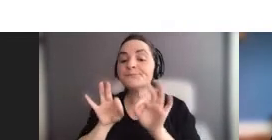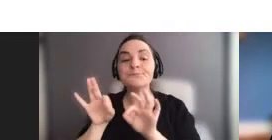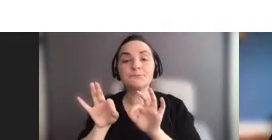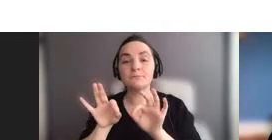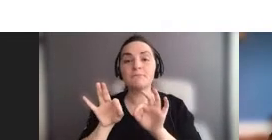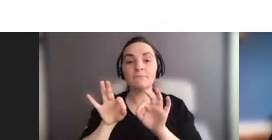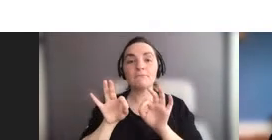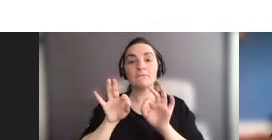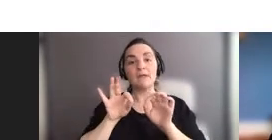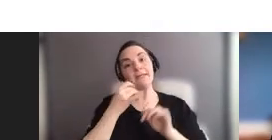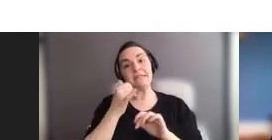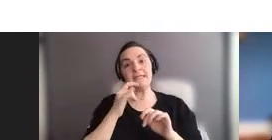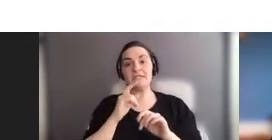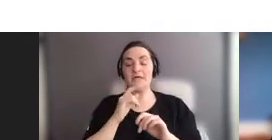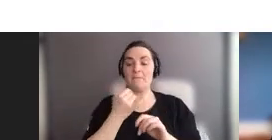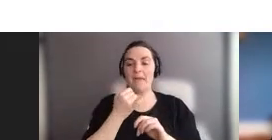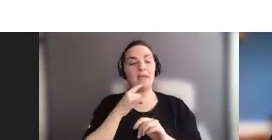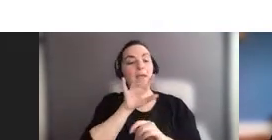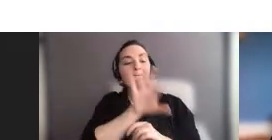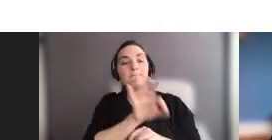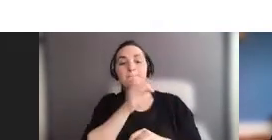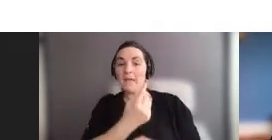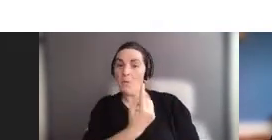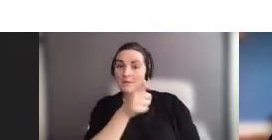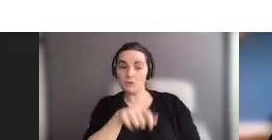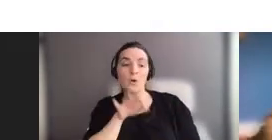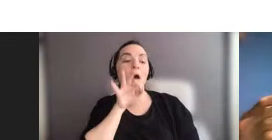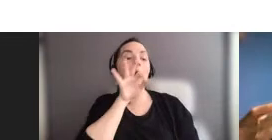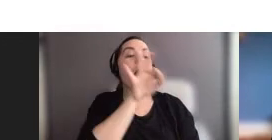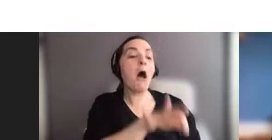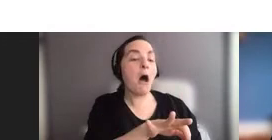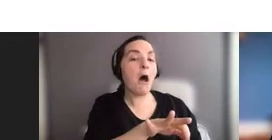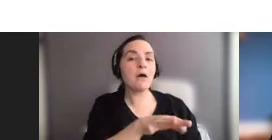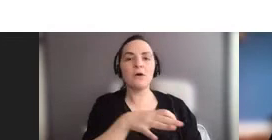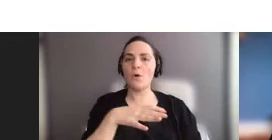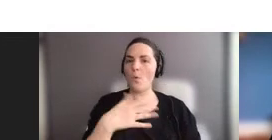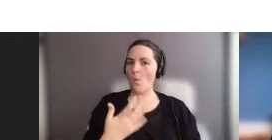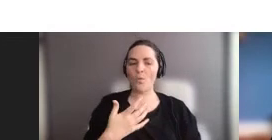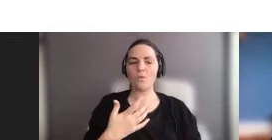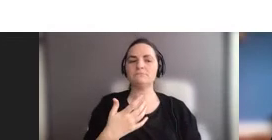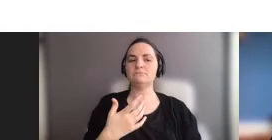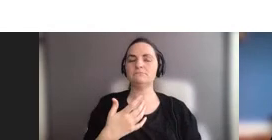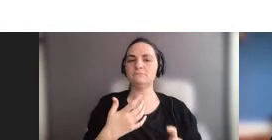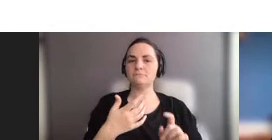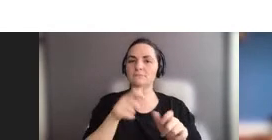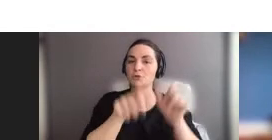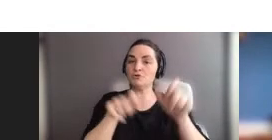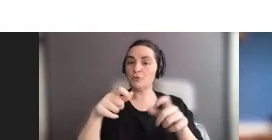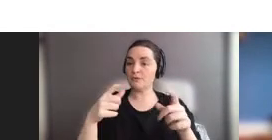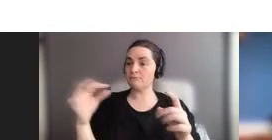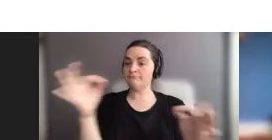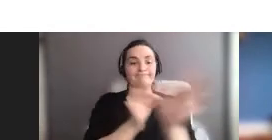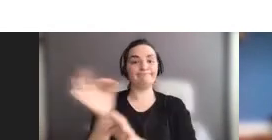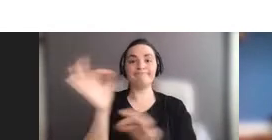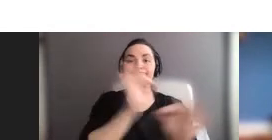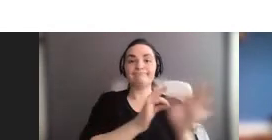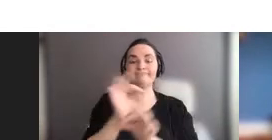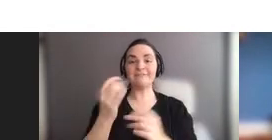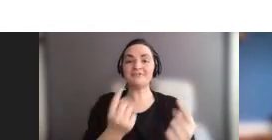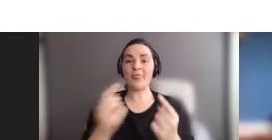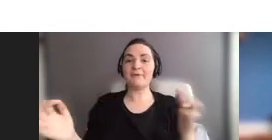teacher might ask one student a question. Students might ask other students questions. So it's the idea of questioning